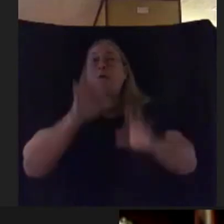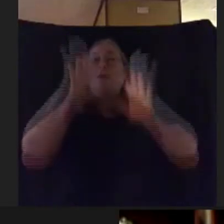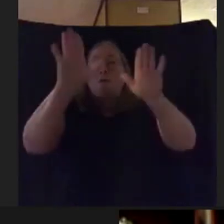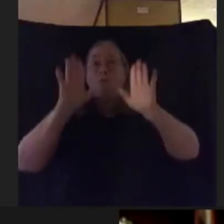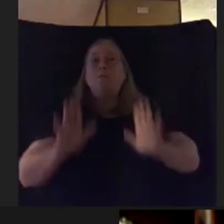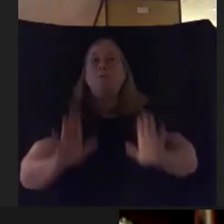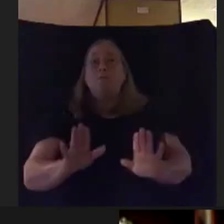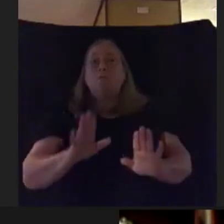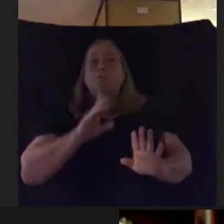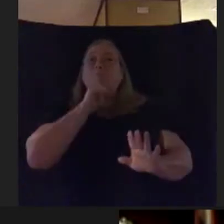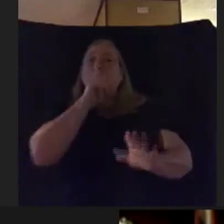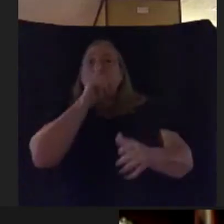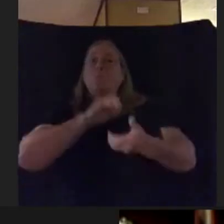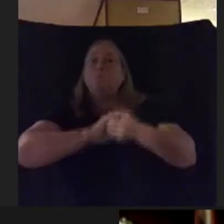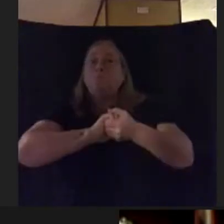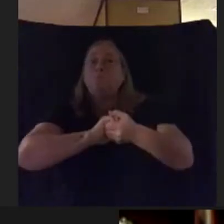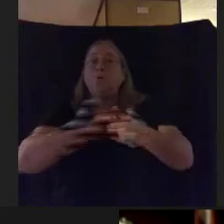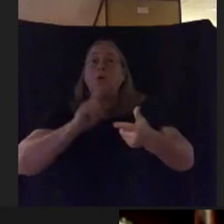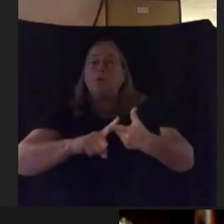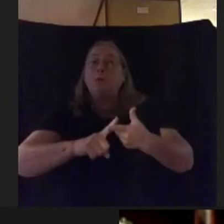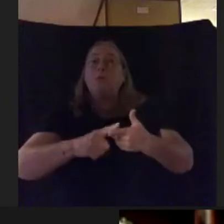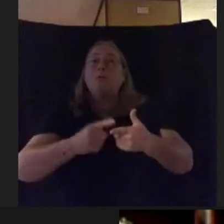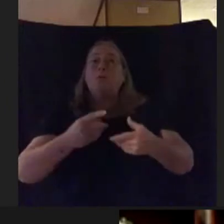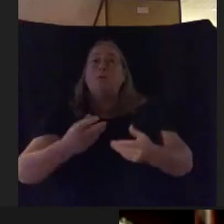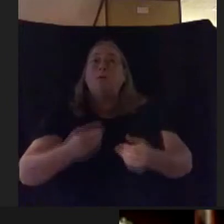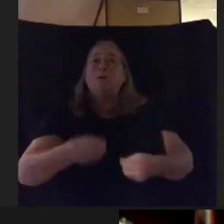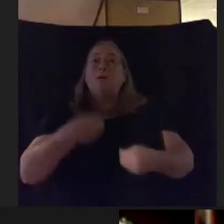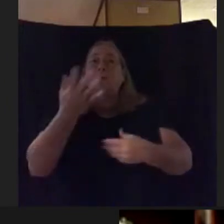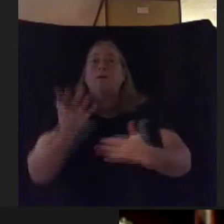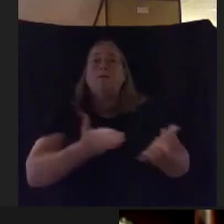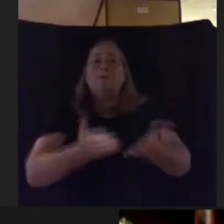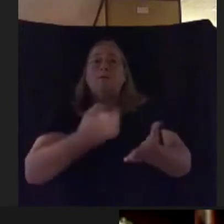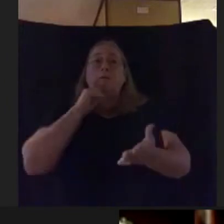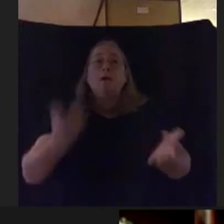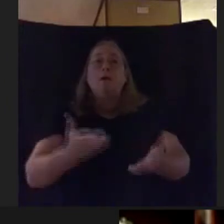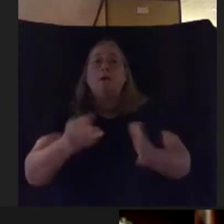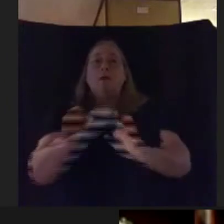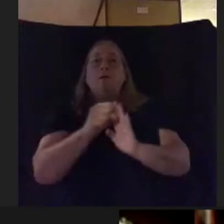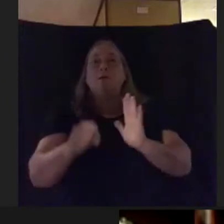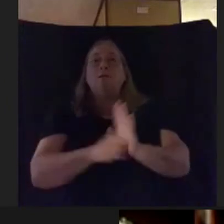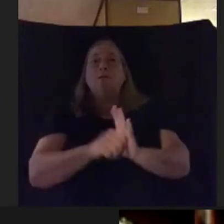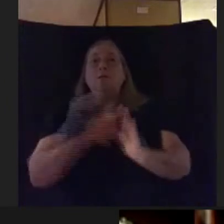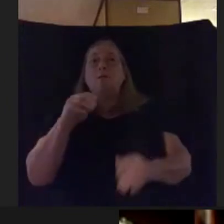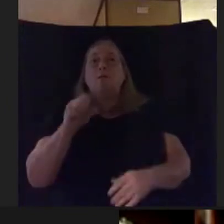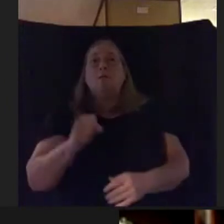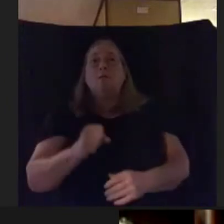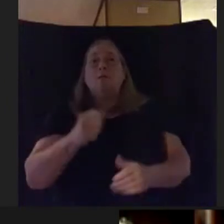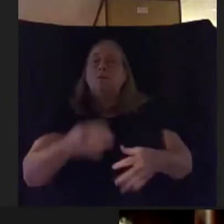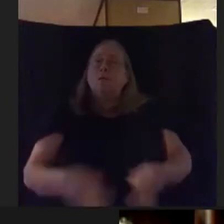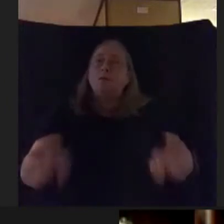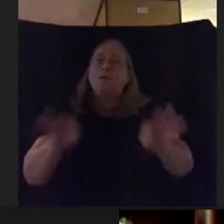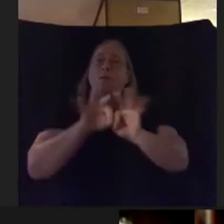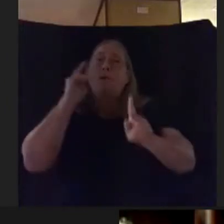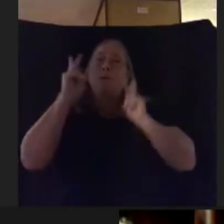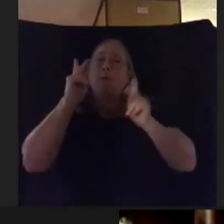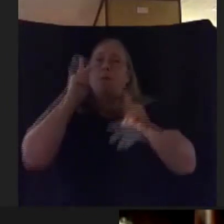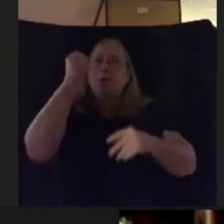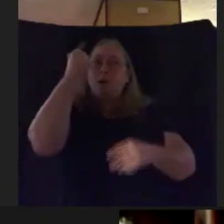great partnership working to deliver this service in the state of Mississippi. But it's very, very important that people understand that this